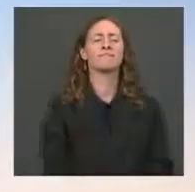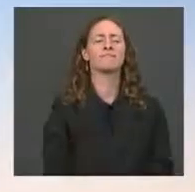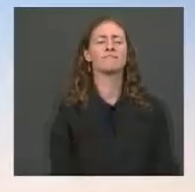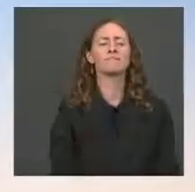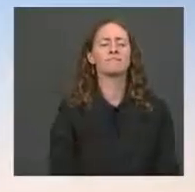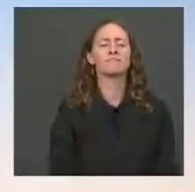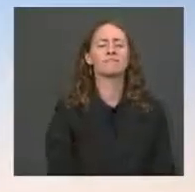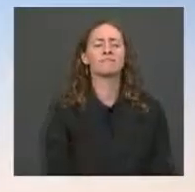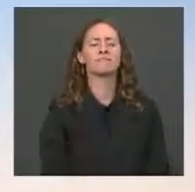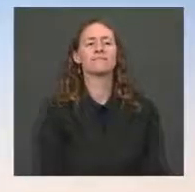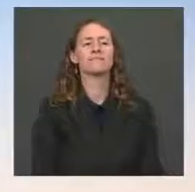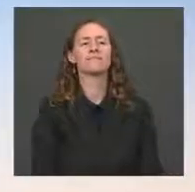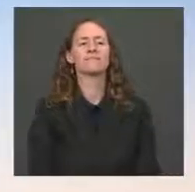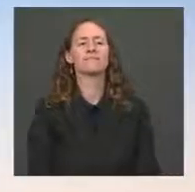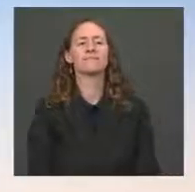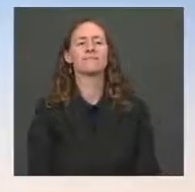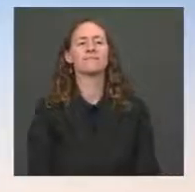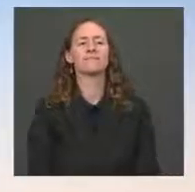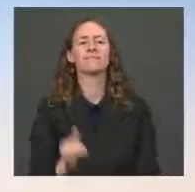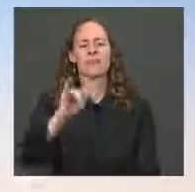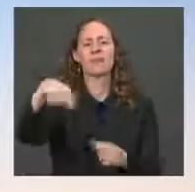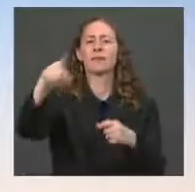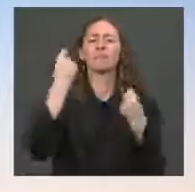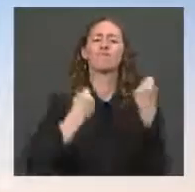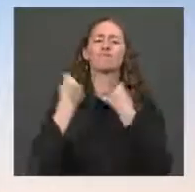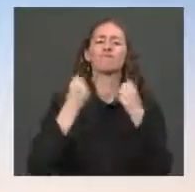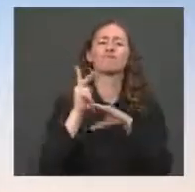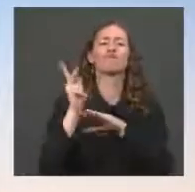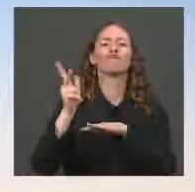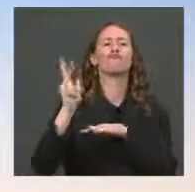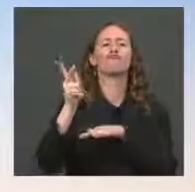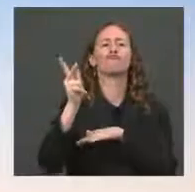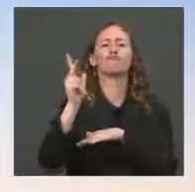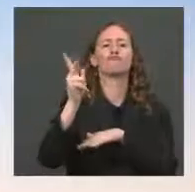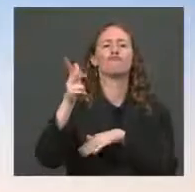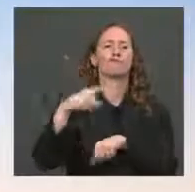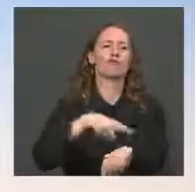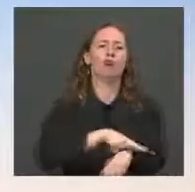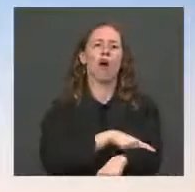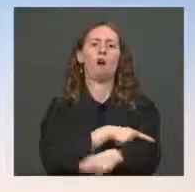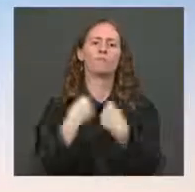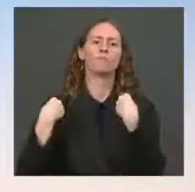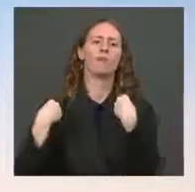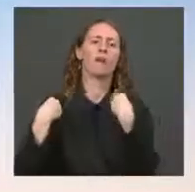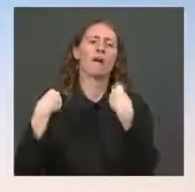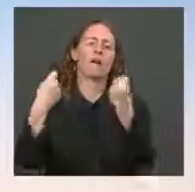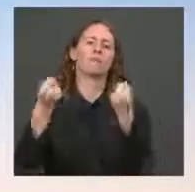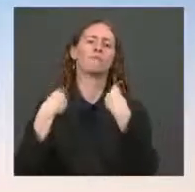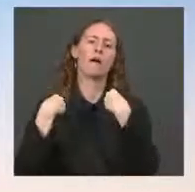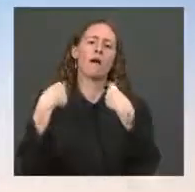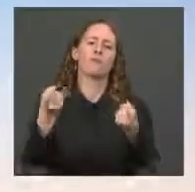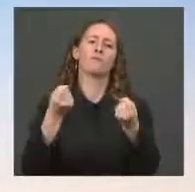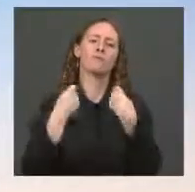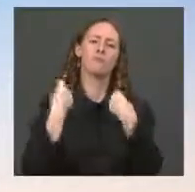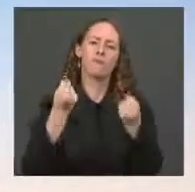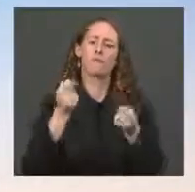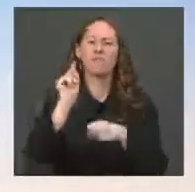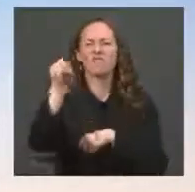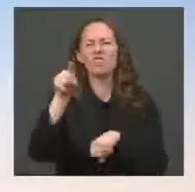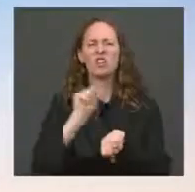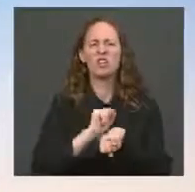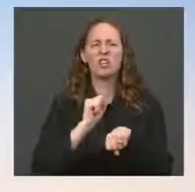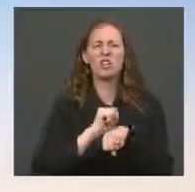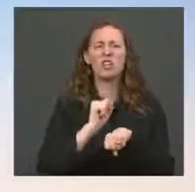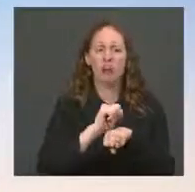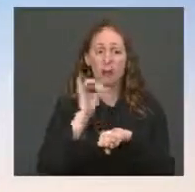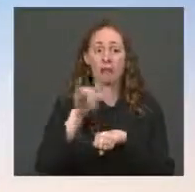tax. Millions of Americans go to work and drive their cars and go to work, and that would impact